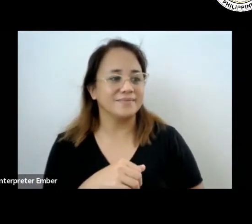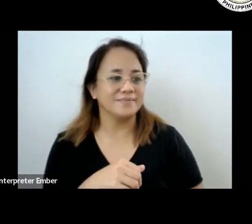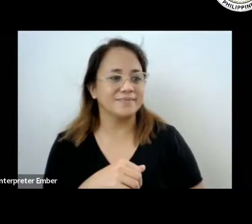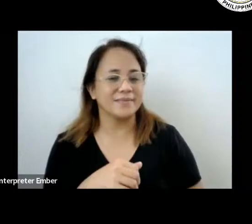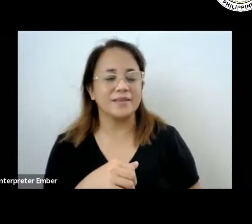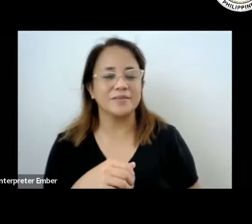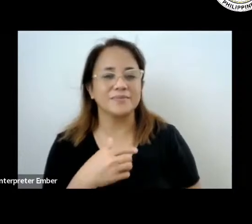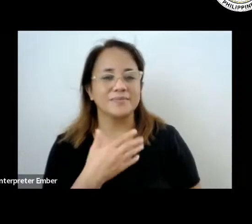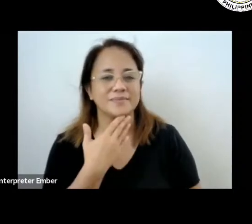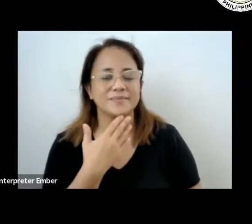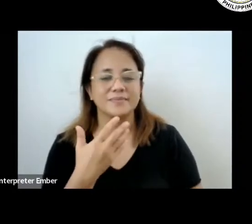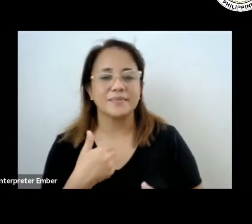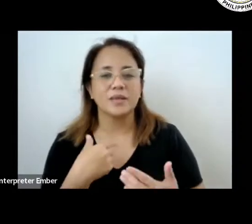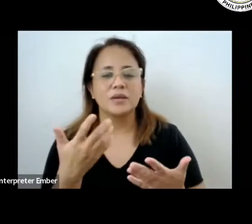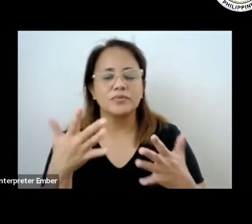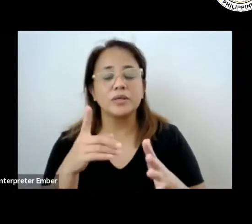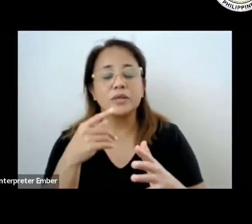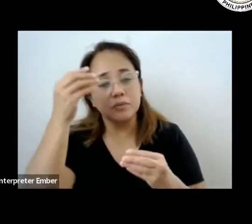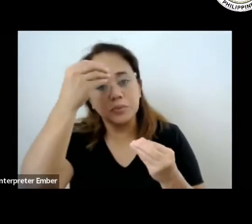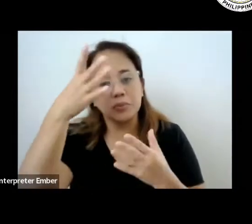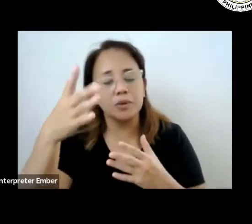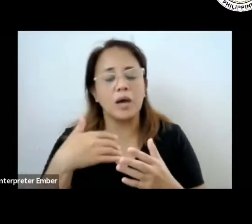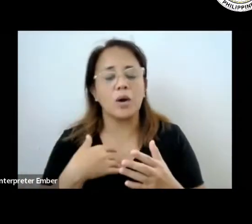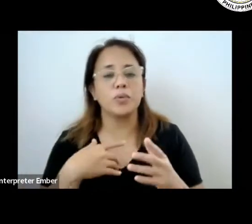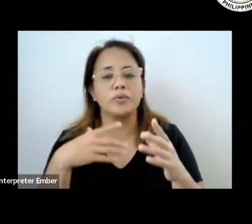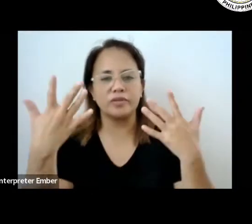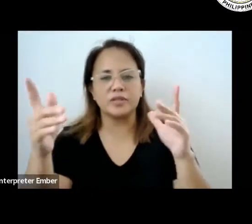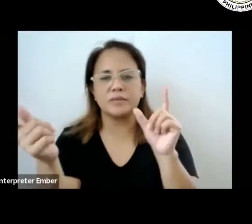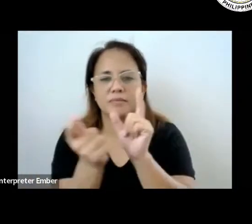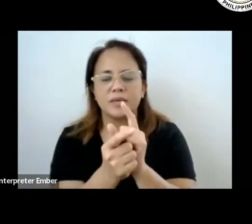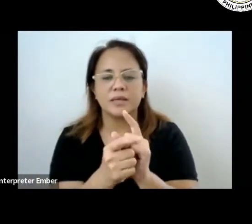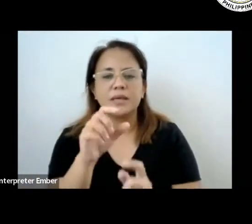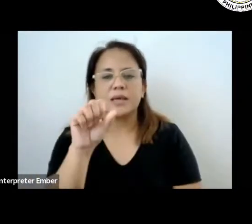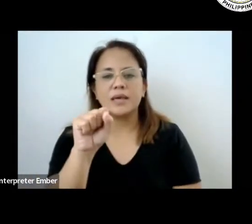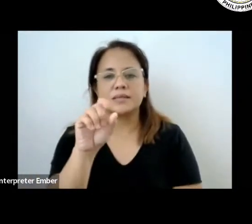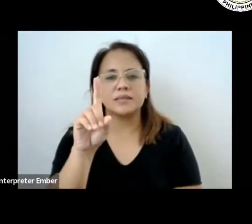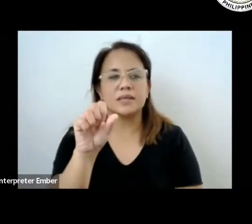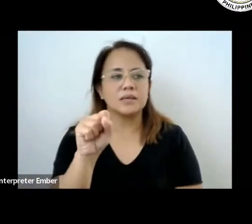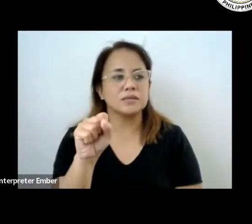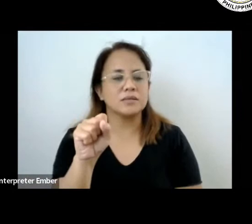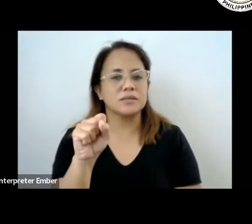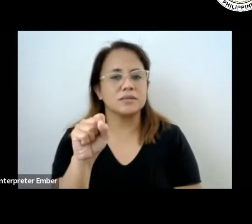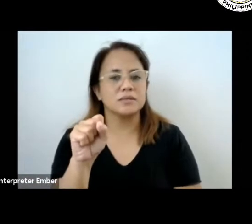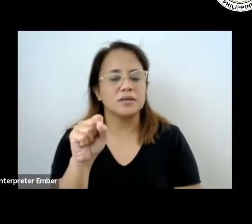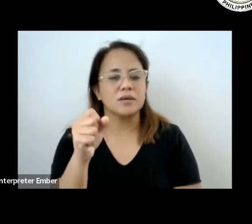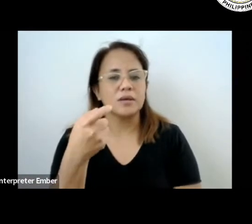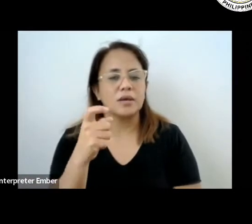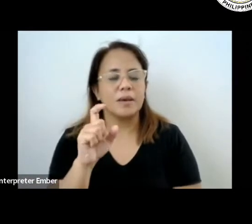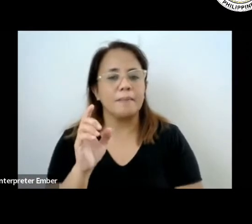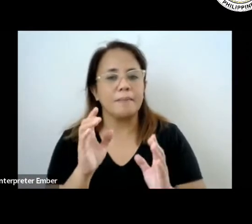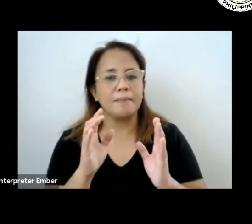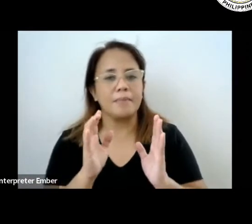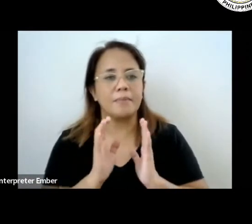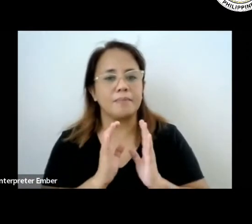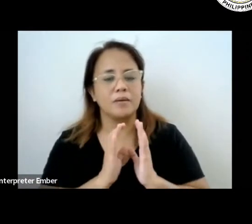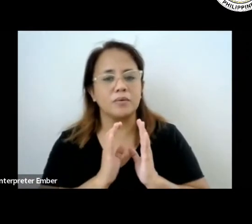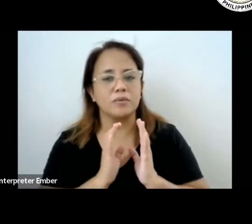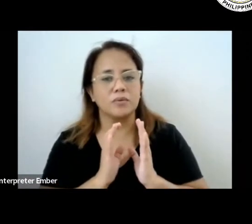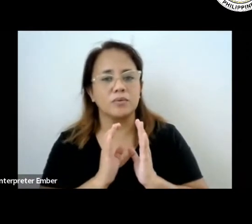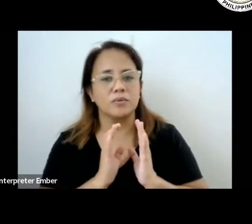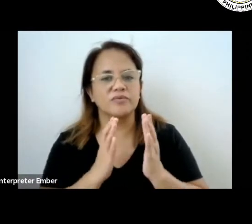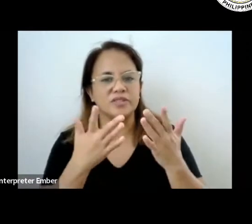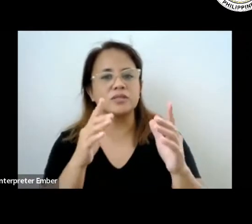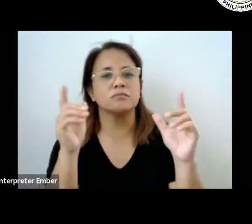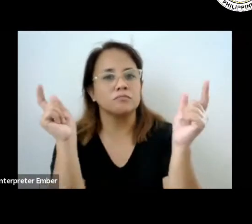Densing, I met with your SDS in Baguio plus the regional director, and we are doing